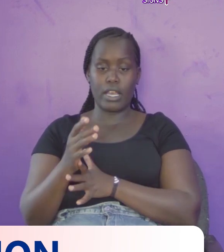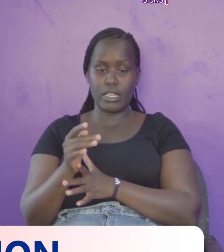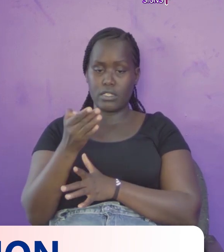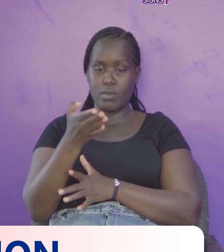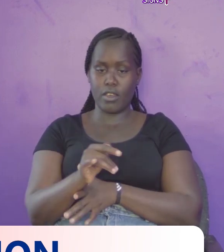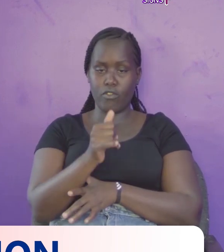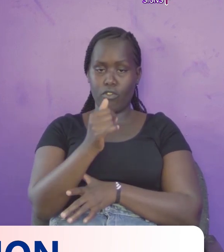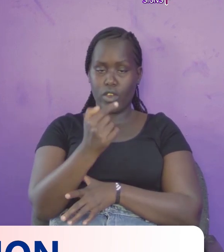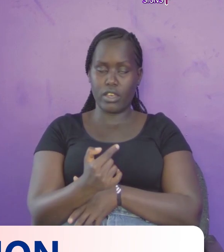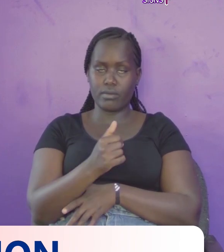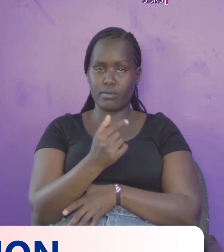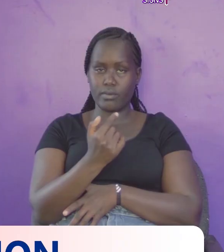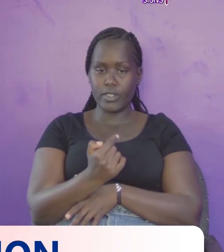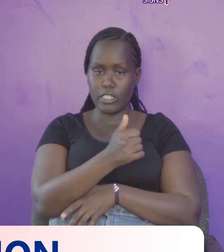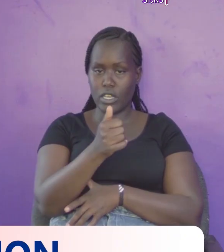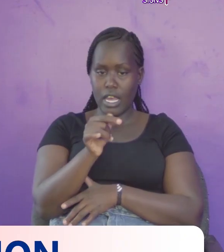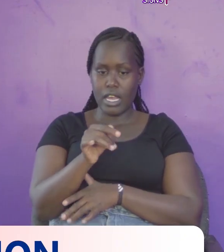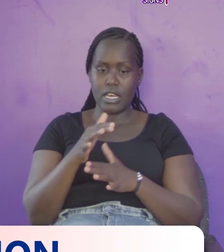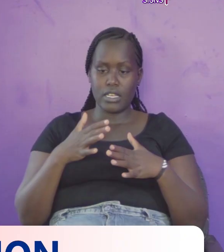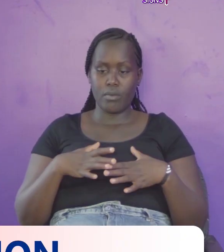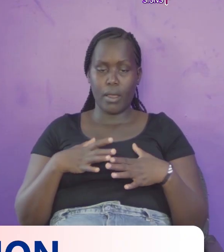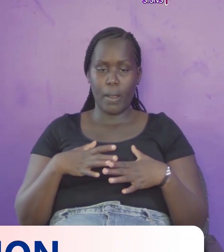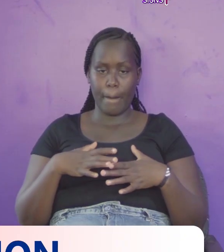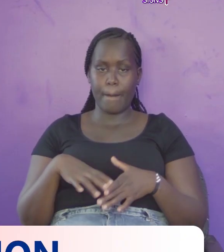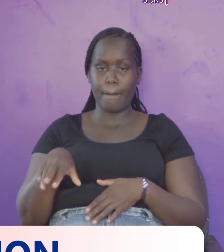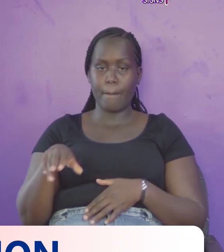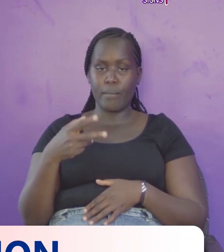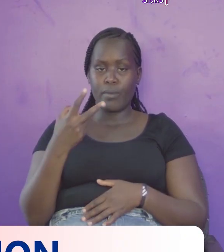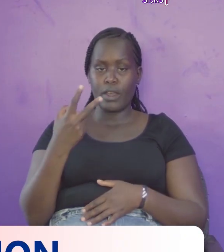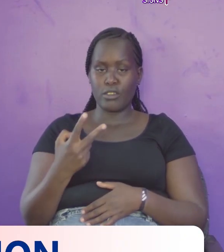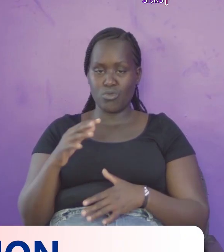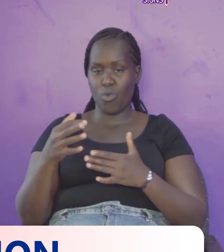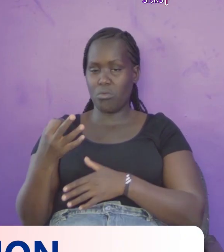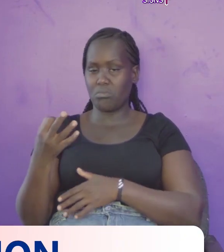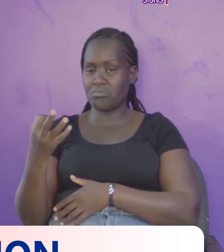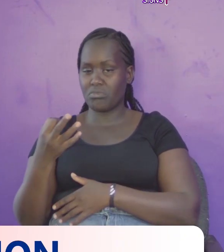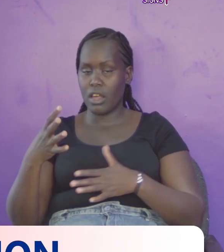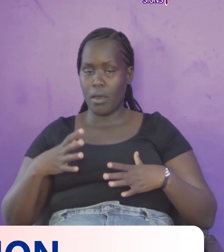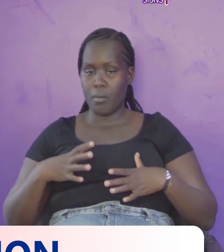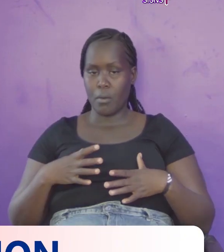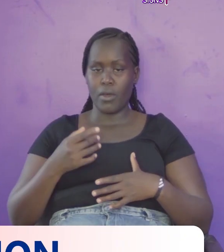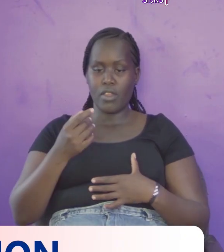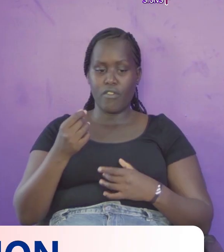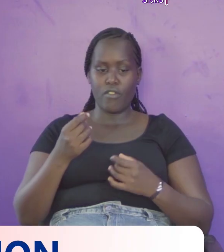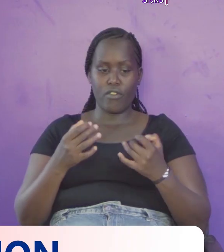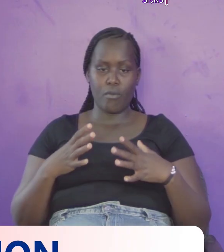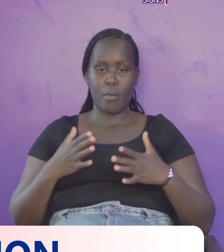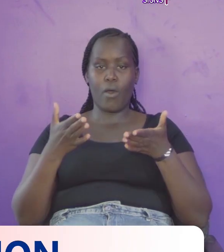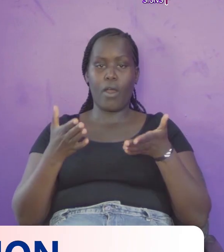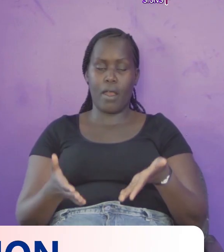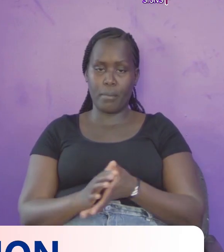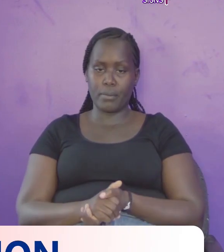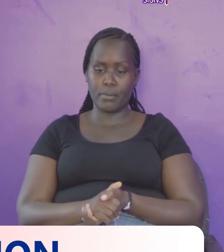another. So these people, these 2 or 3 people, they are the minority here. And